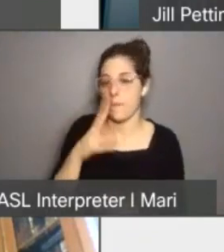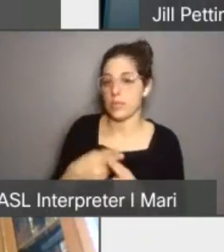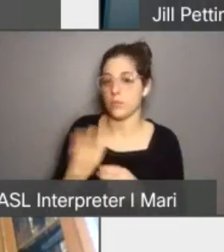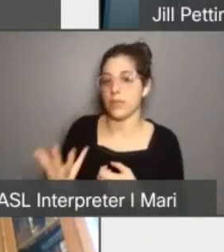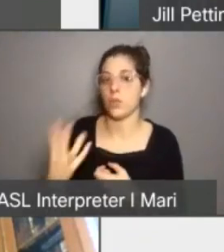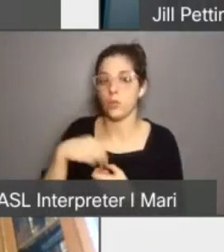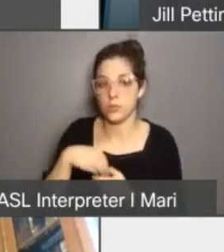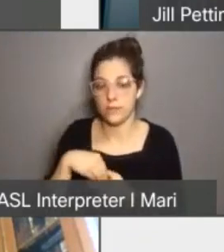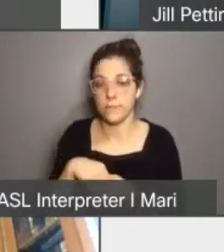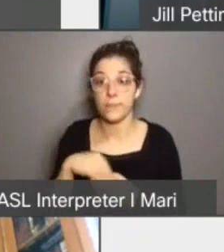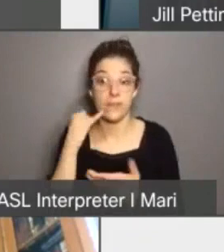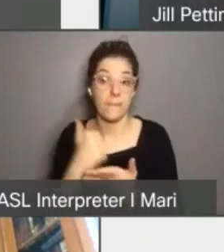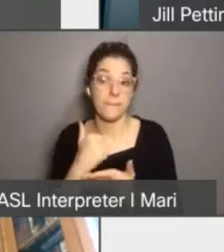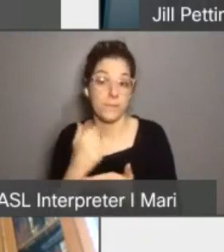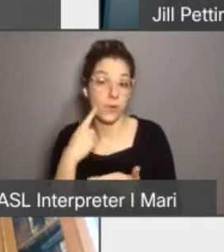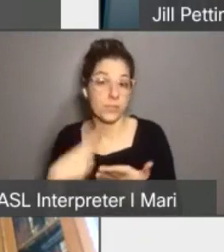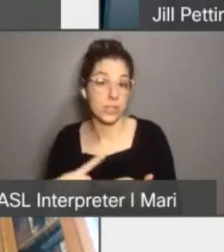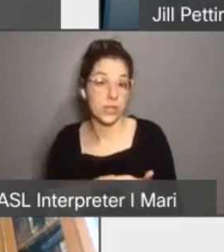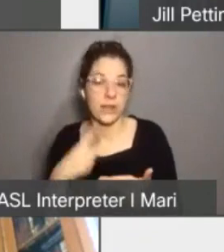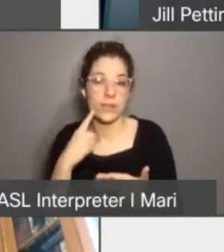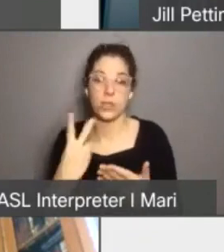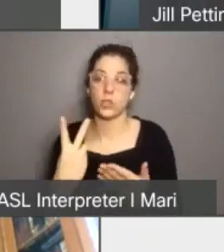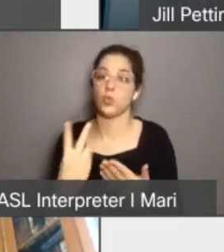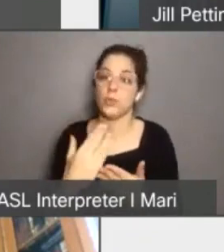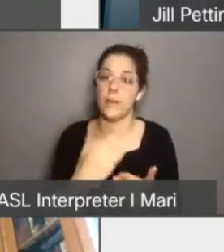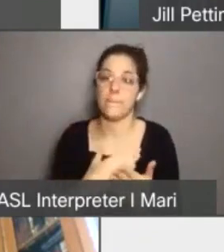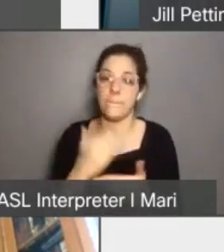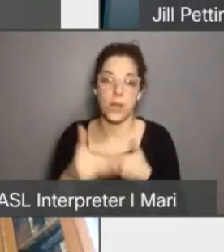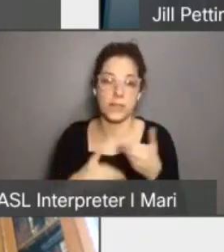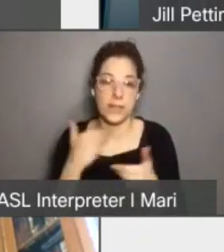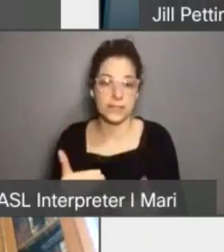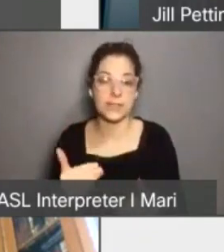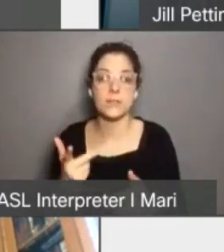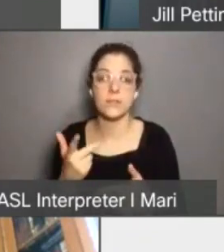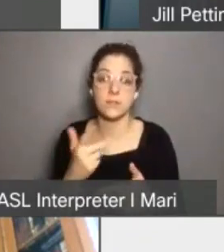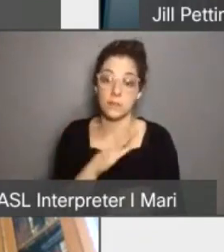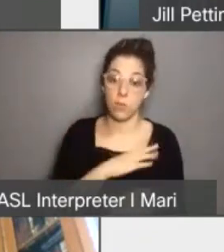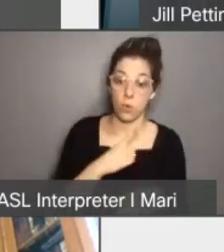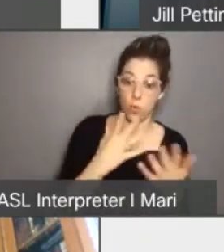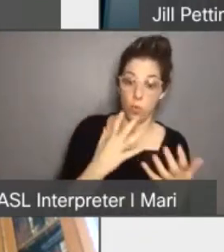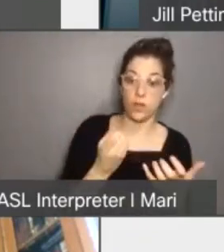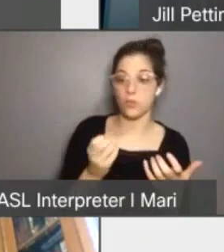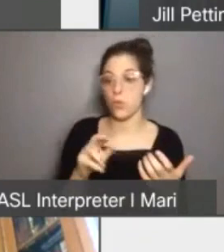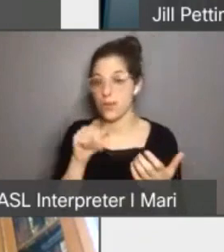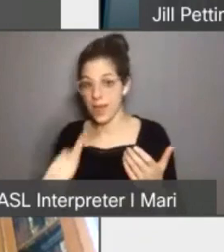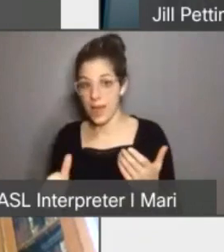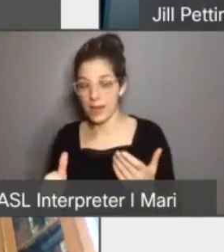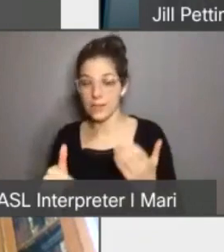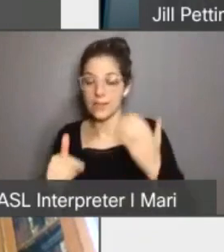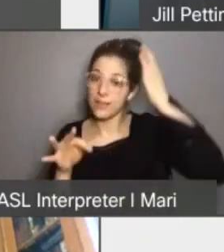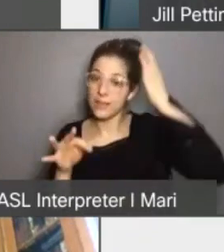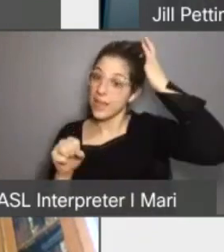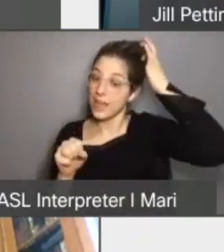inclusive. So if that helps discussion, I think it's a two-step process. Is this what the board wants or not? And then if